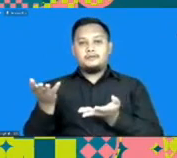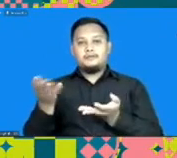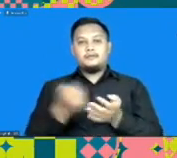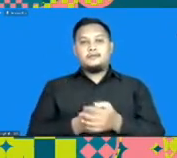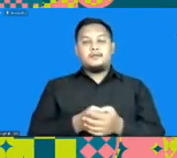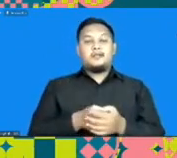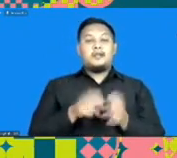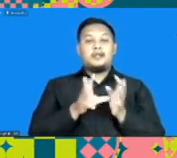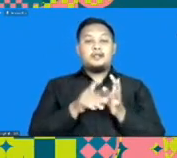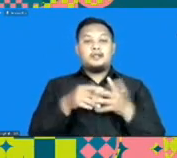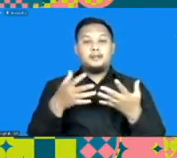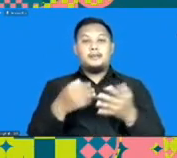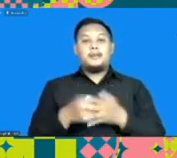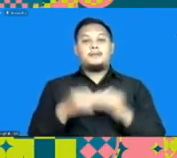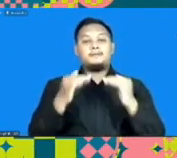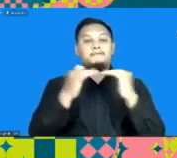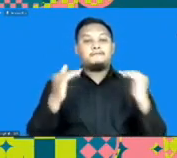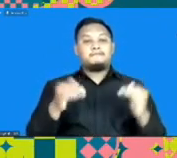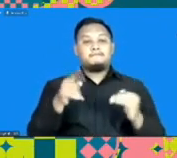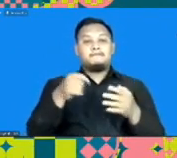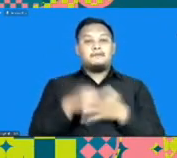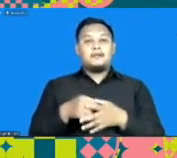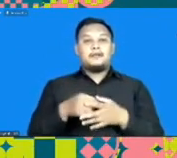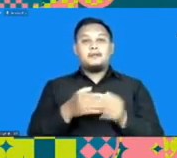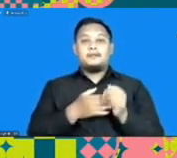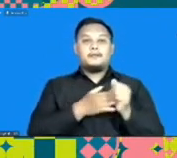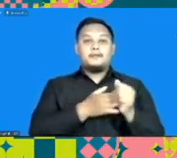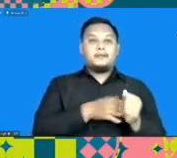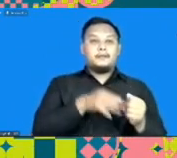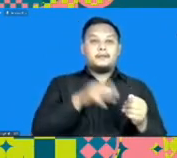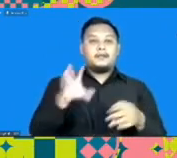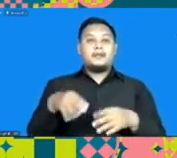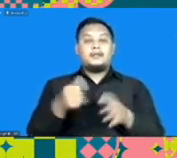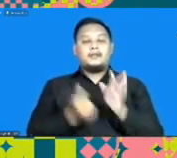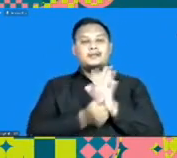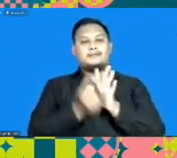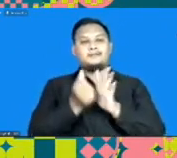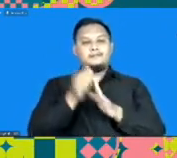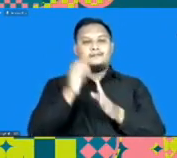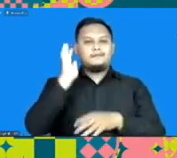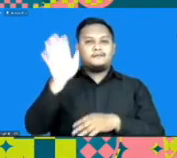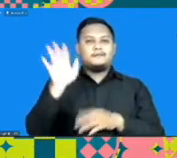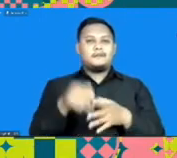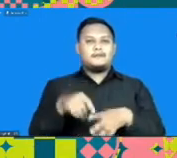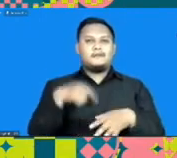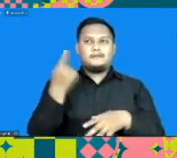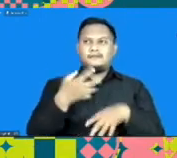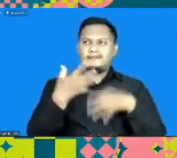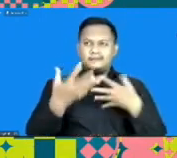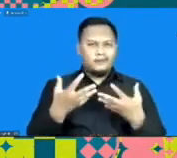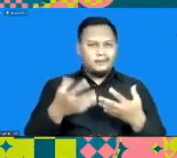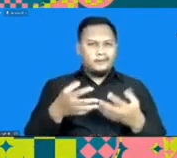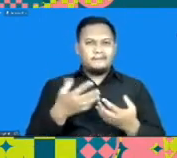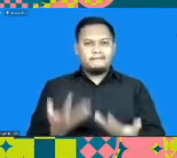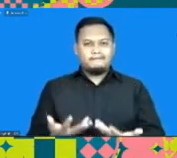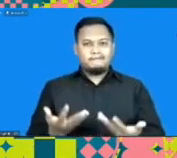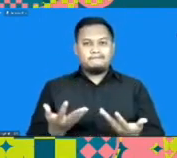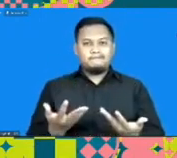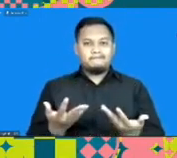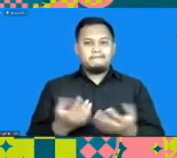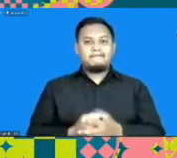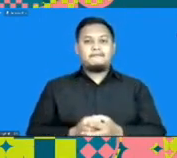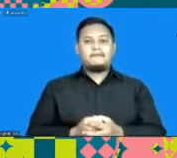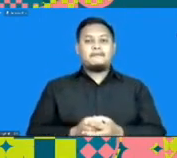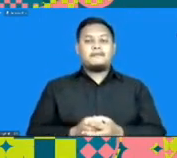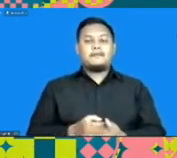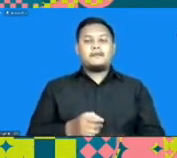As we move over to India, what could we expect? I know that practically we are looking at, well, you've spent your life working on the three E's,